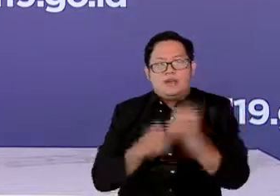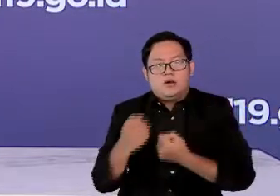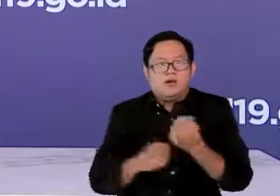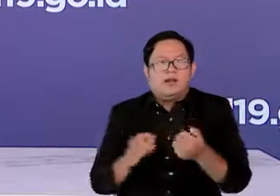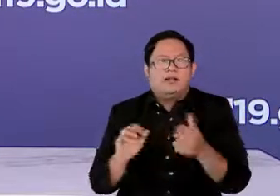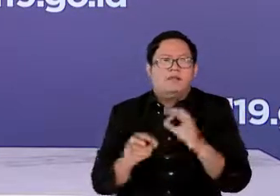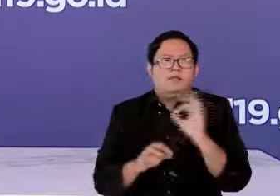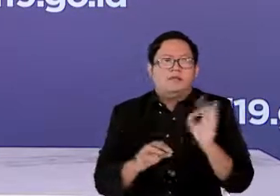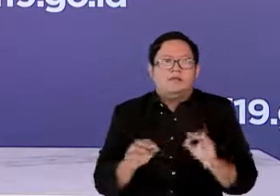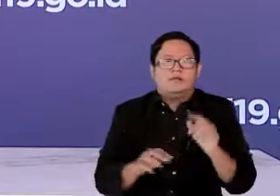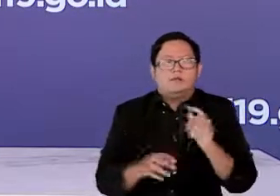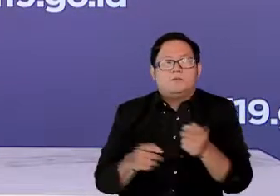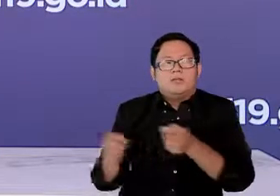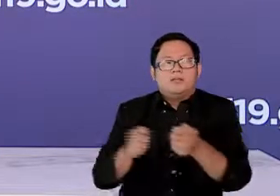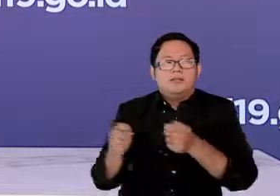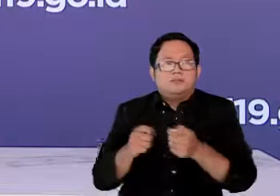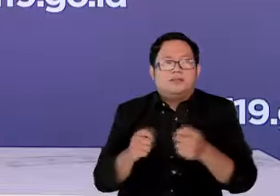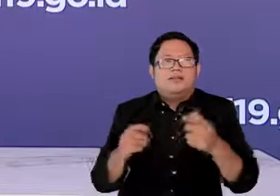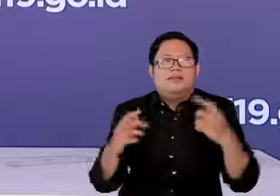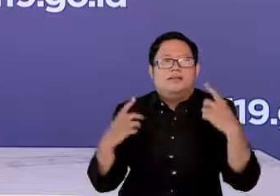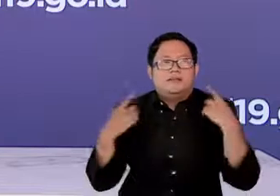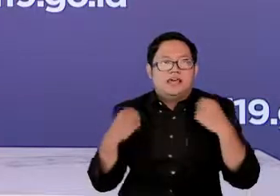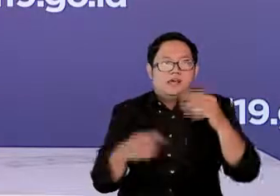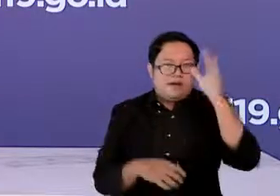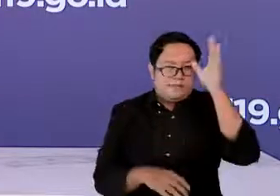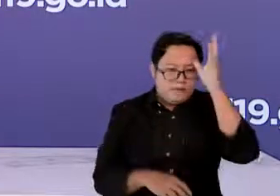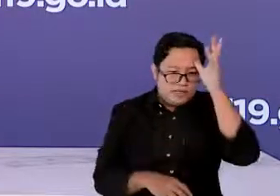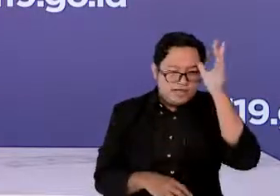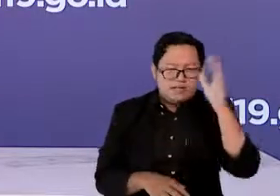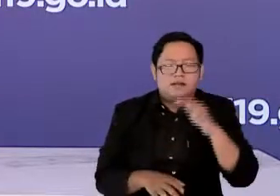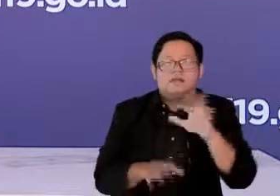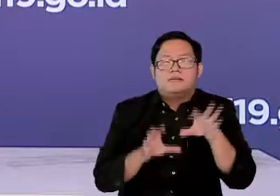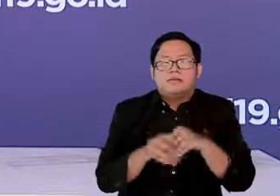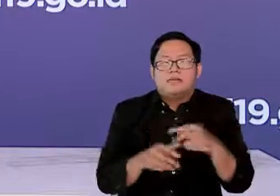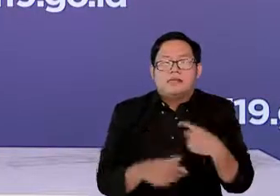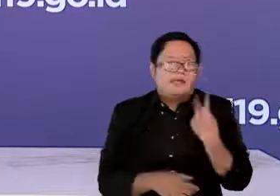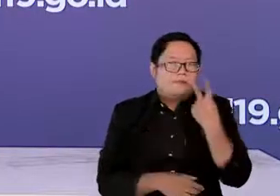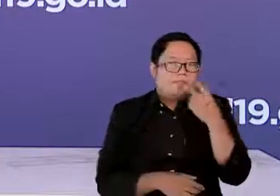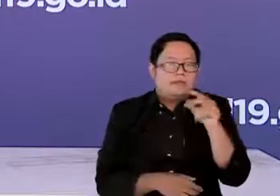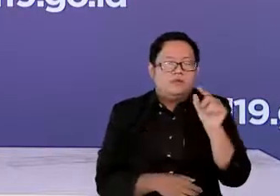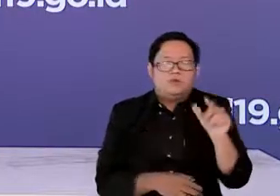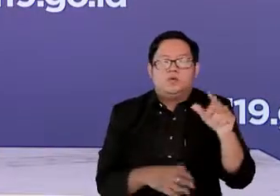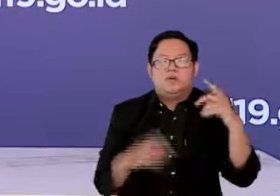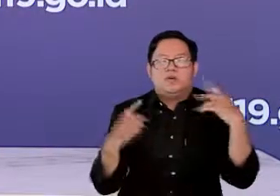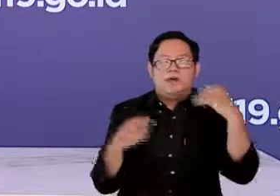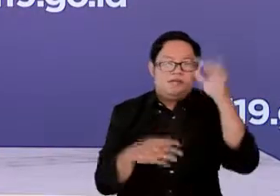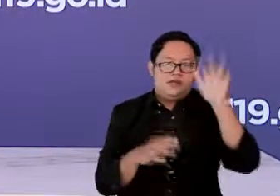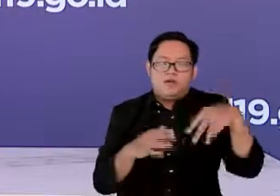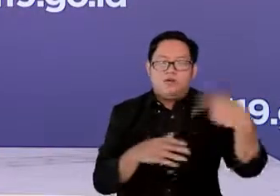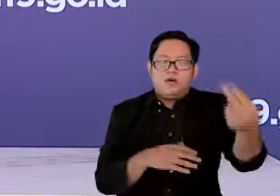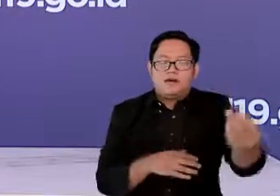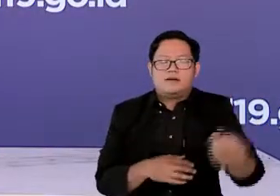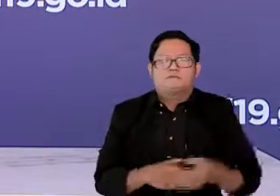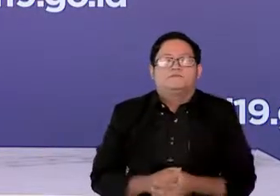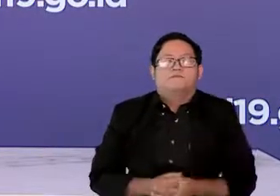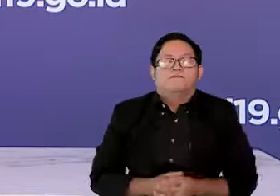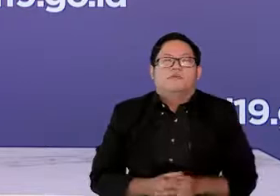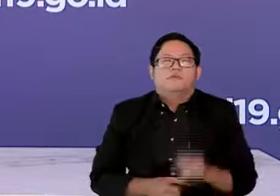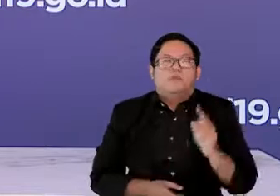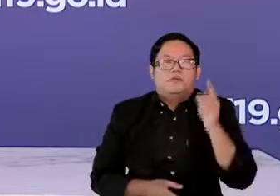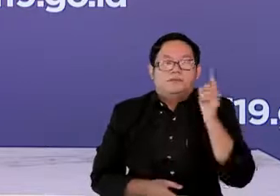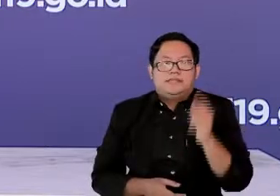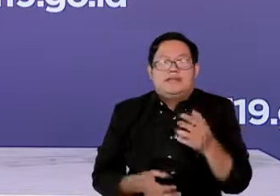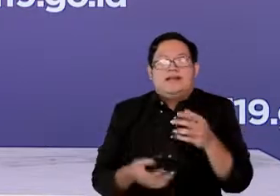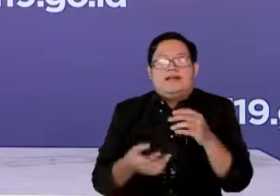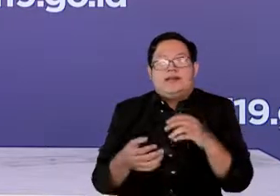controlling or management with outside Java Bali. And that's proven effective to make sure that the